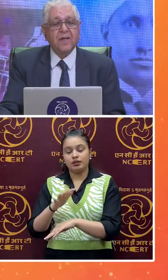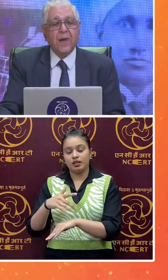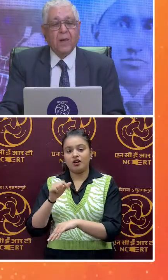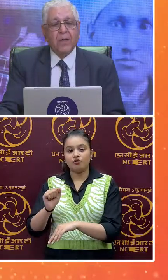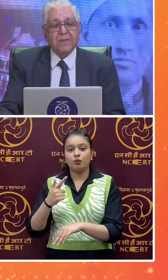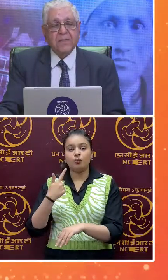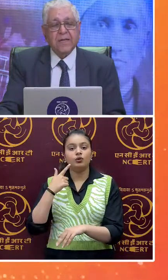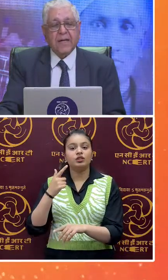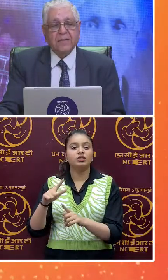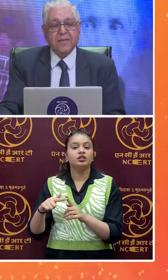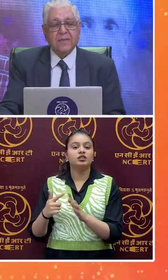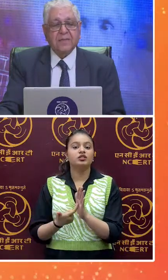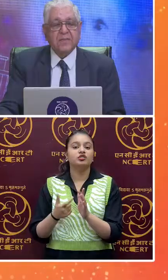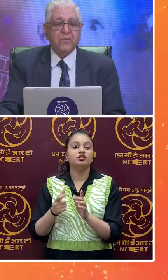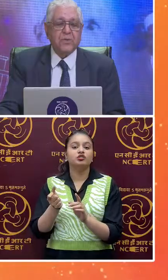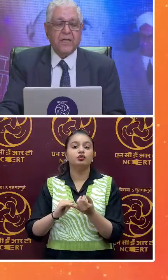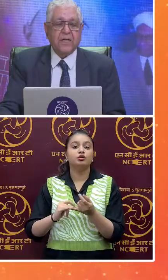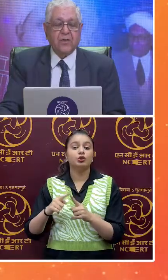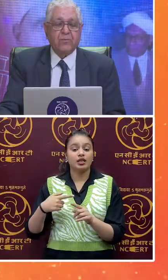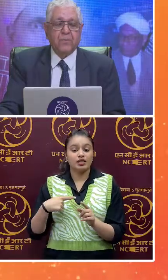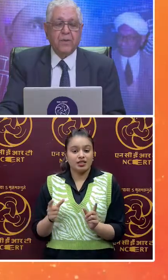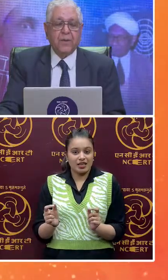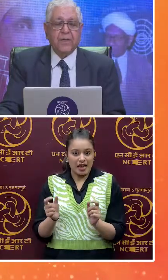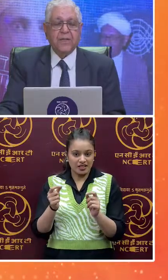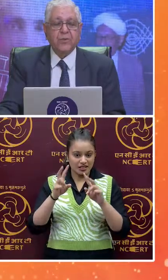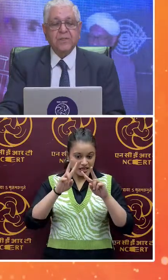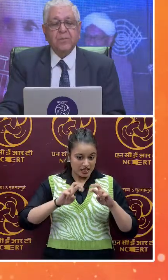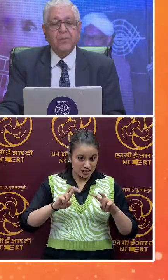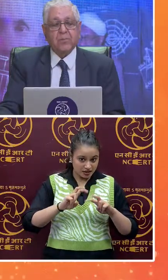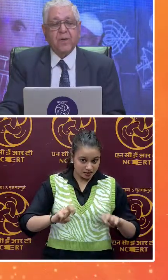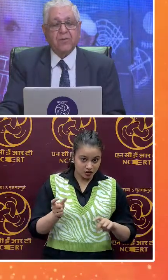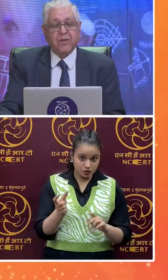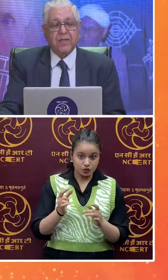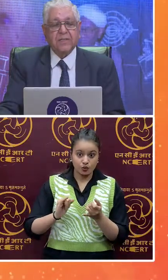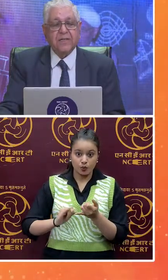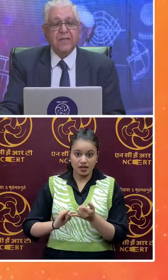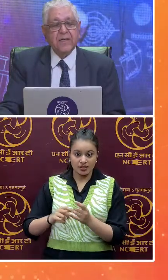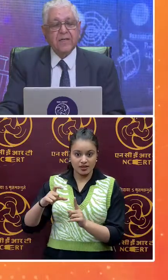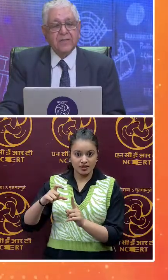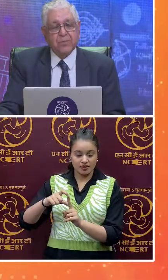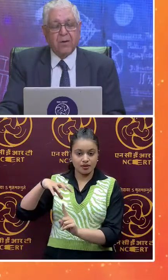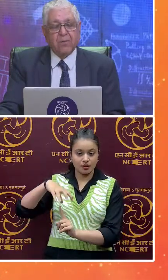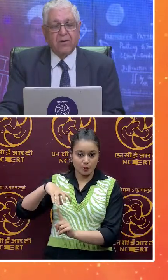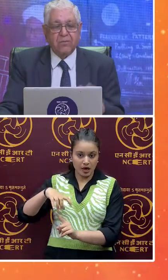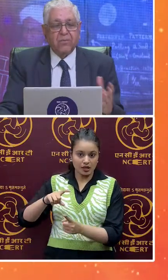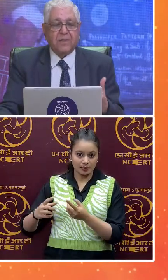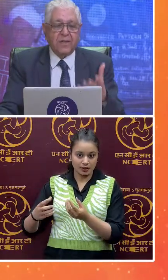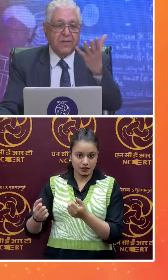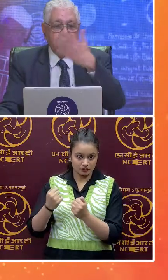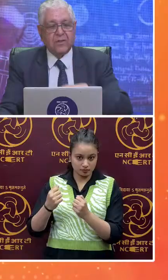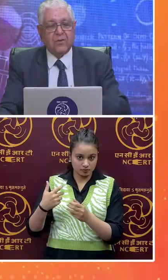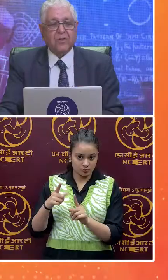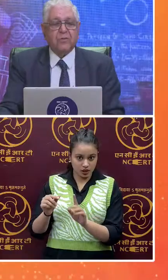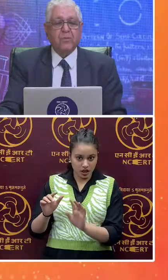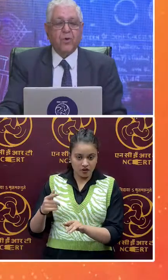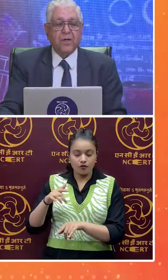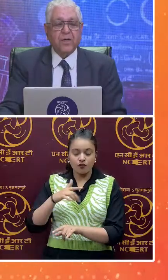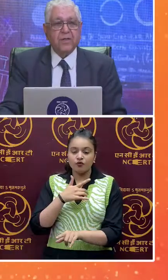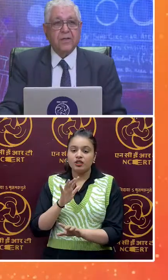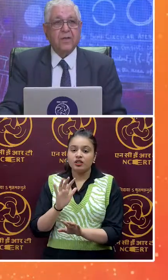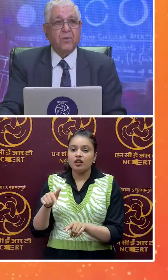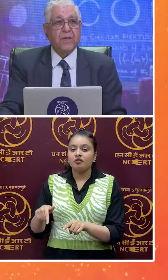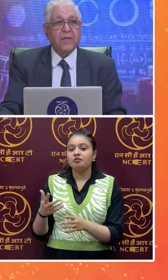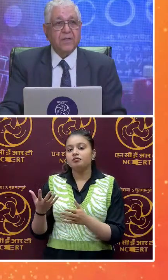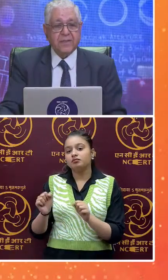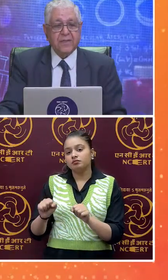Trust, but since the cancer research was taken up by the US Department of Energy, so Bhabha felt that this should also be brought under